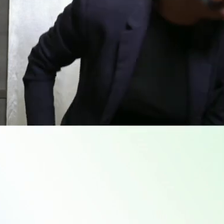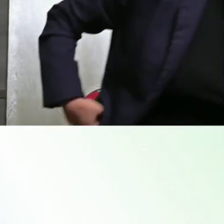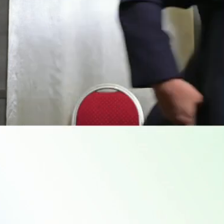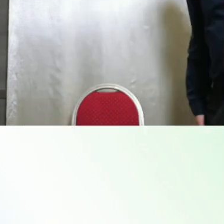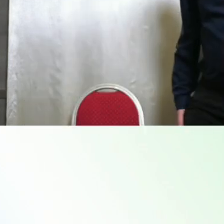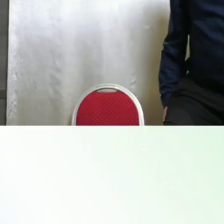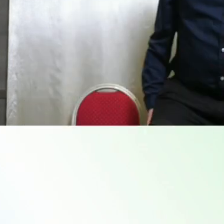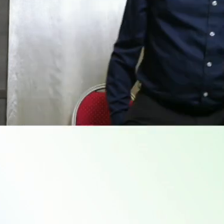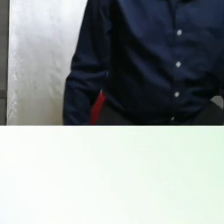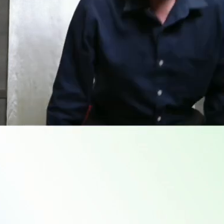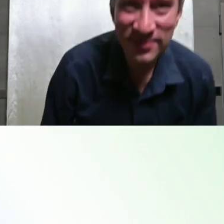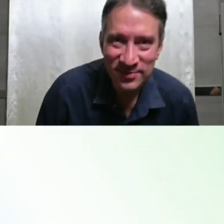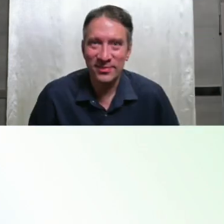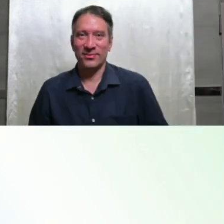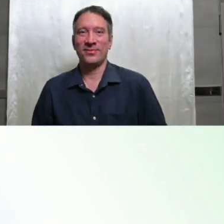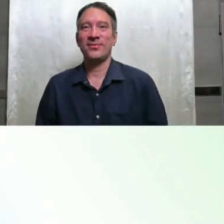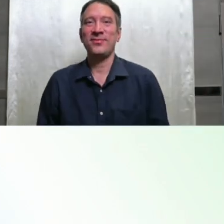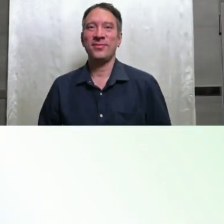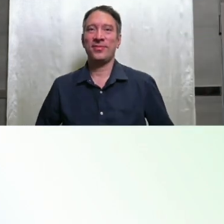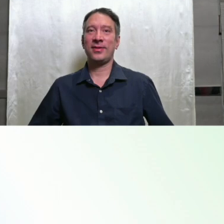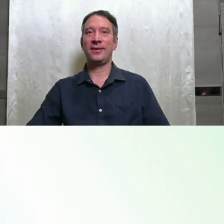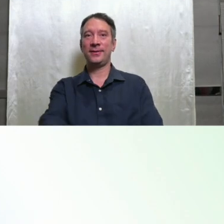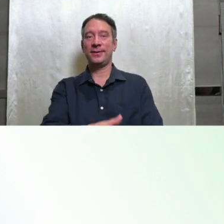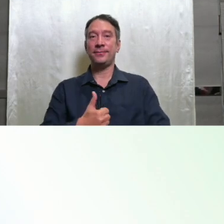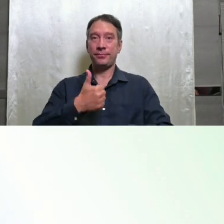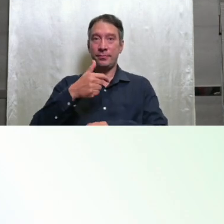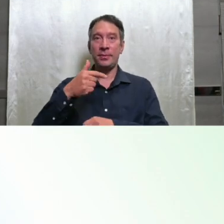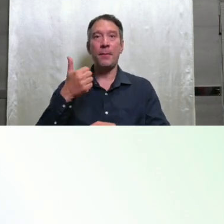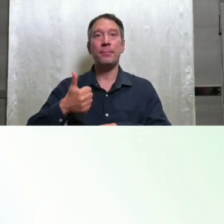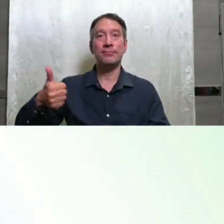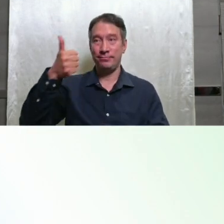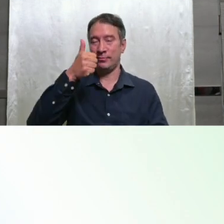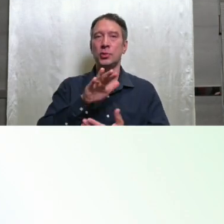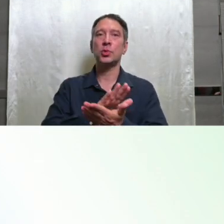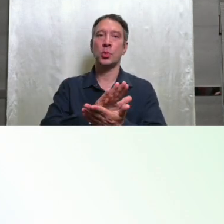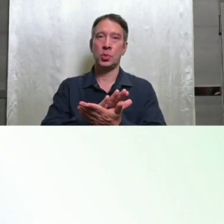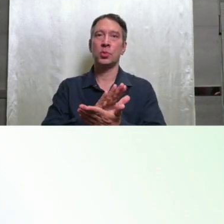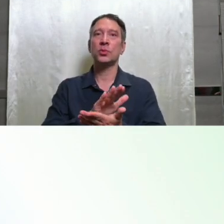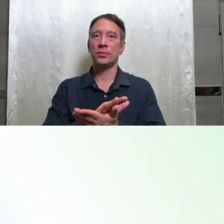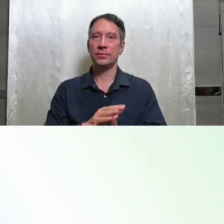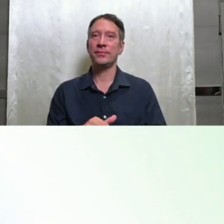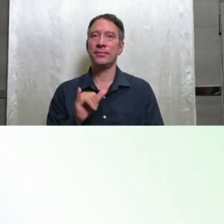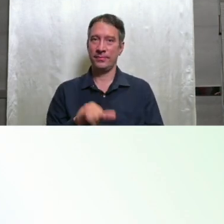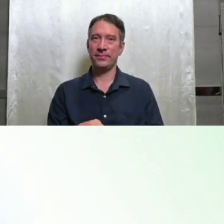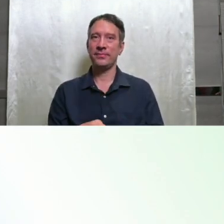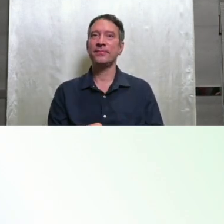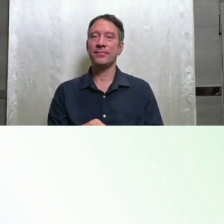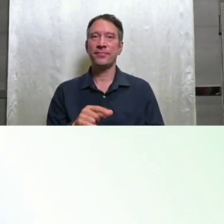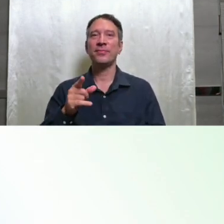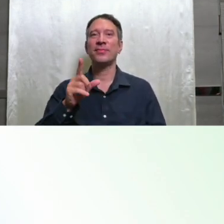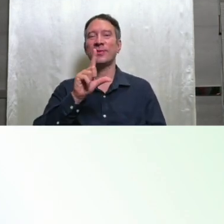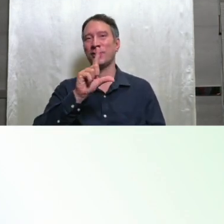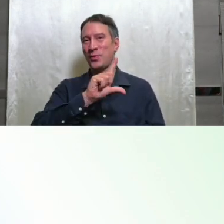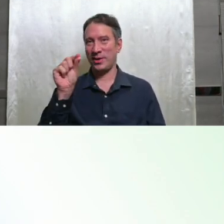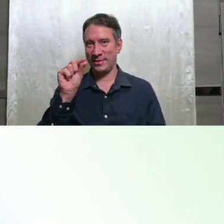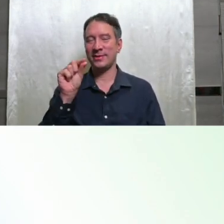We have established a strong presence in over 20 countries so far. We don't believe in rote learning.